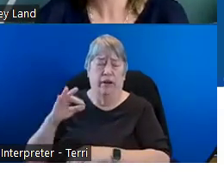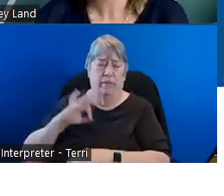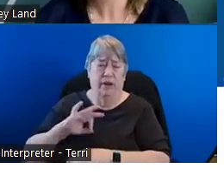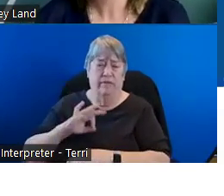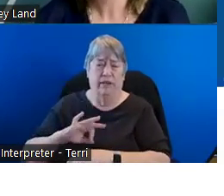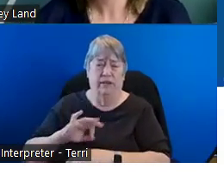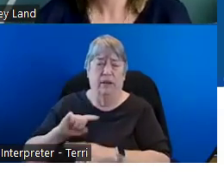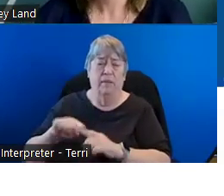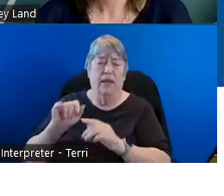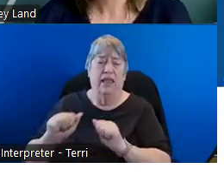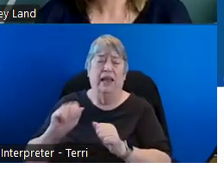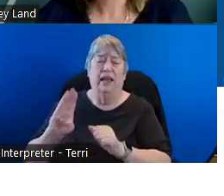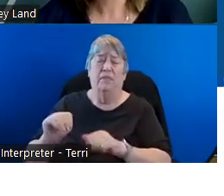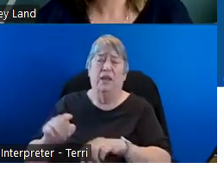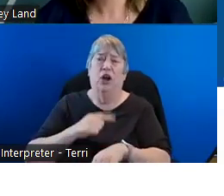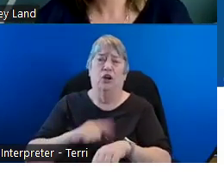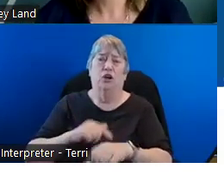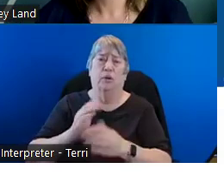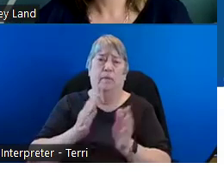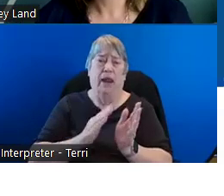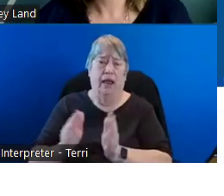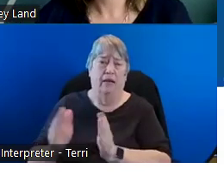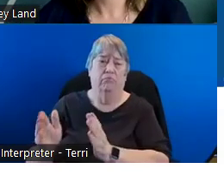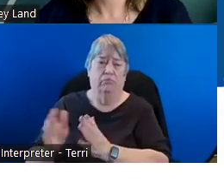network. Next slide.